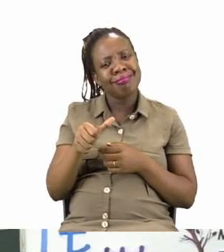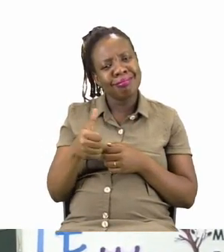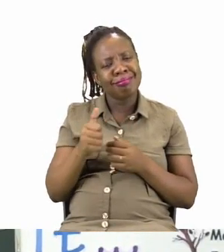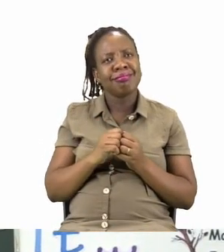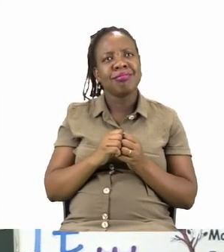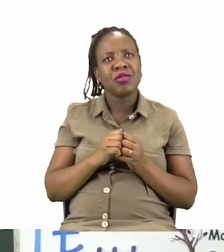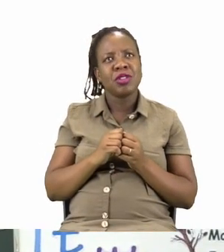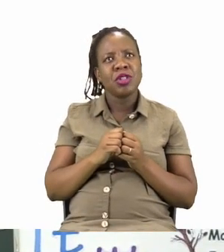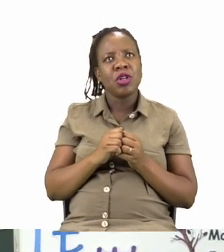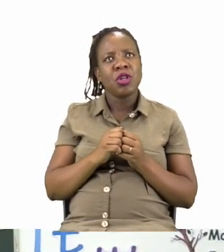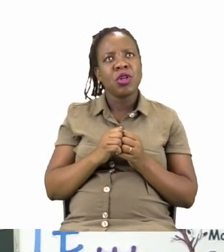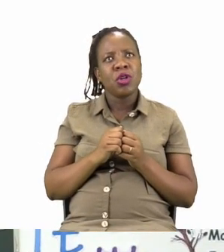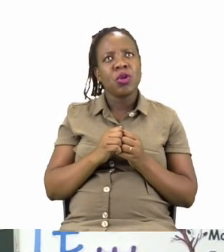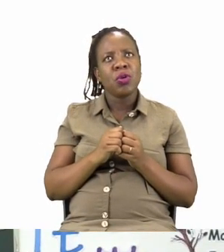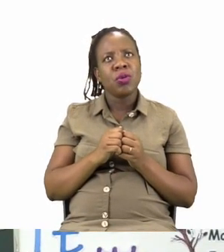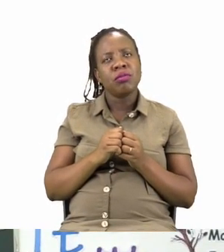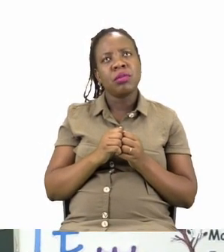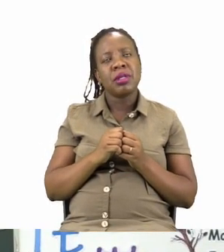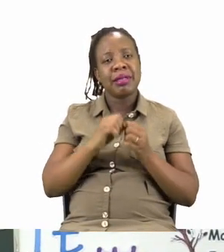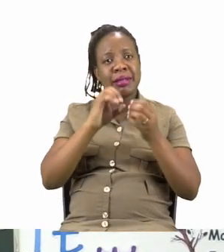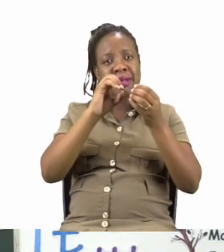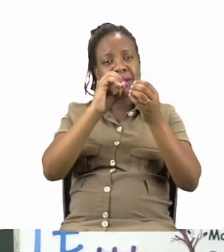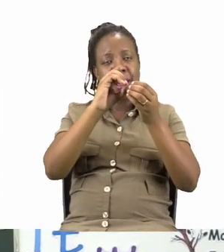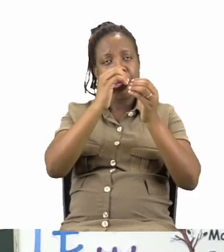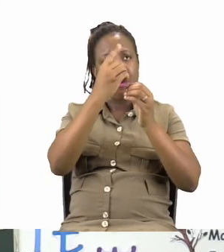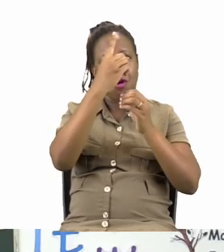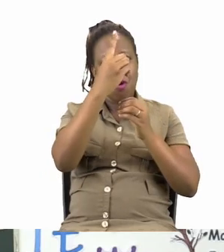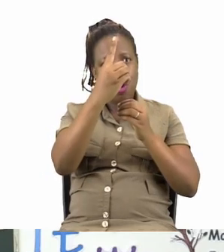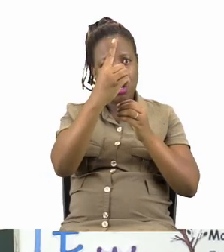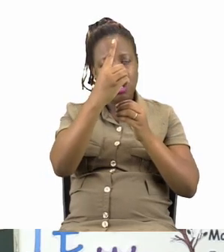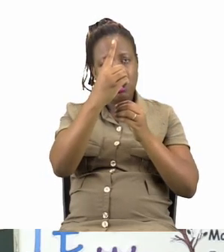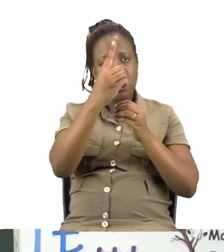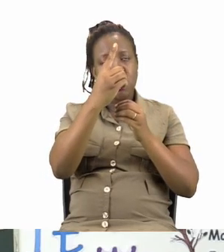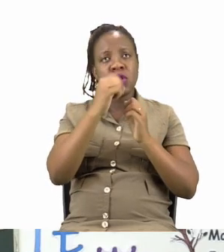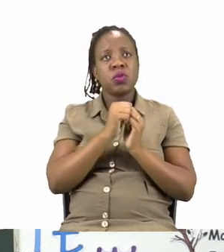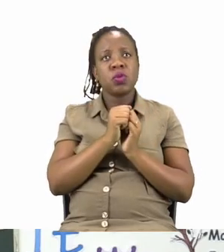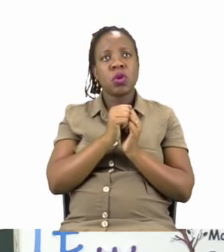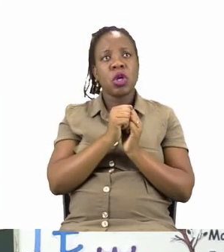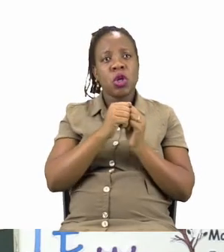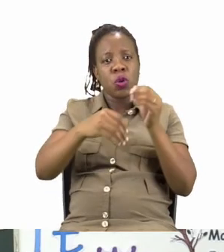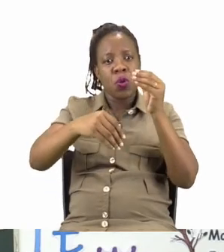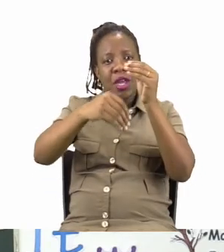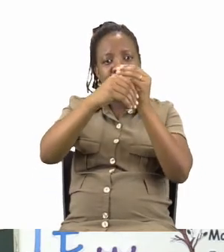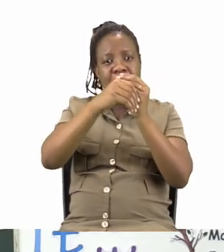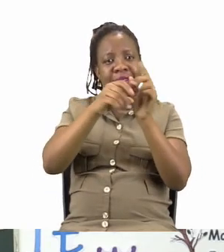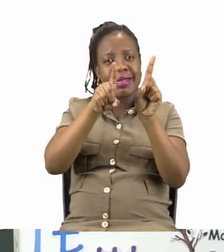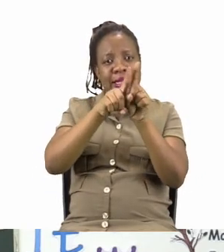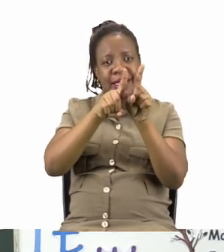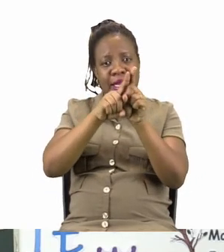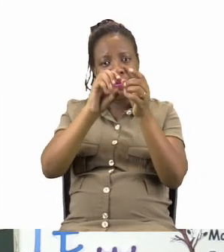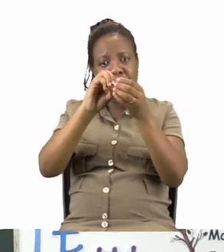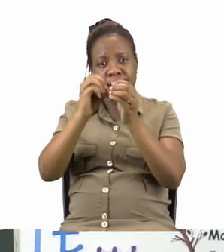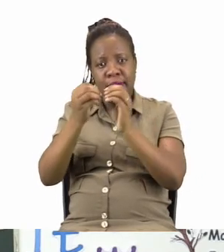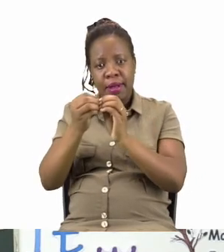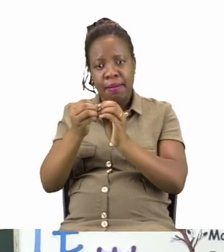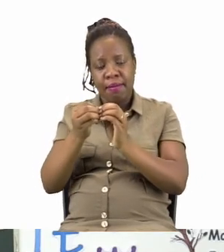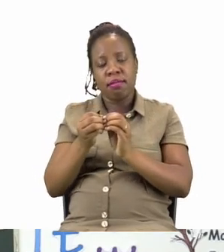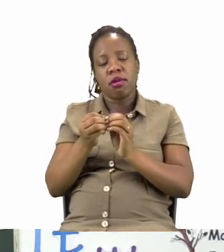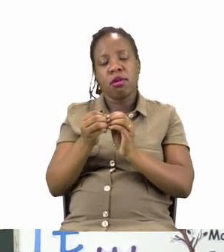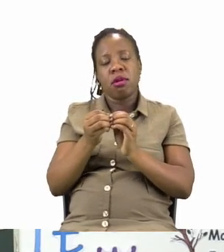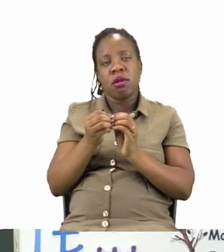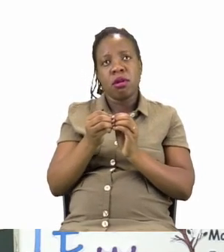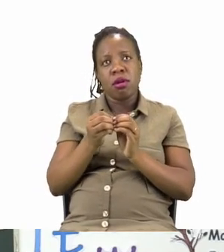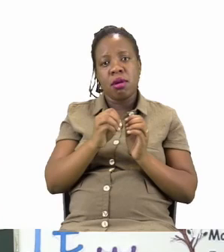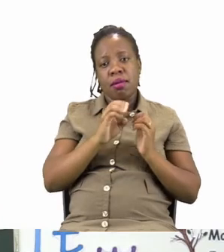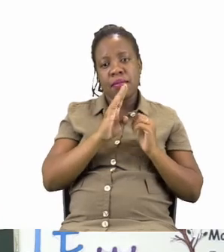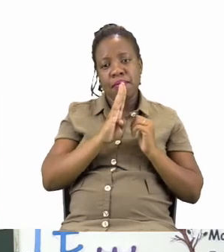halving sums on your own. Now before you do that, let's quickly turn our booklets to page